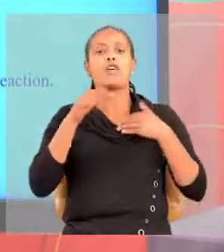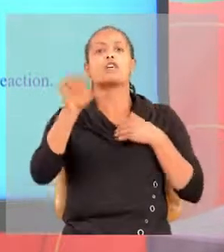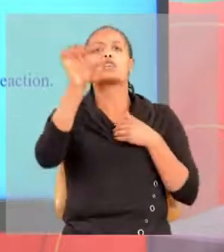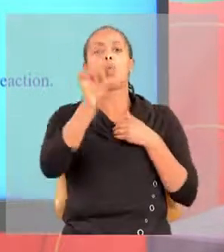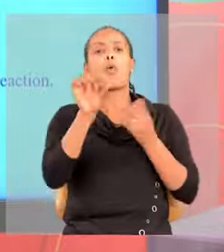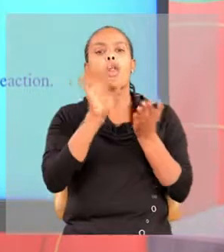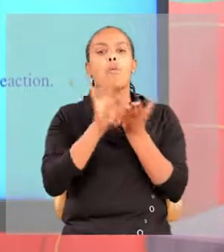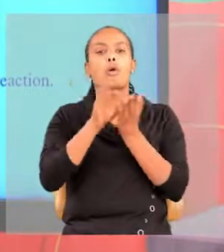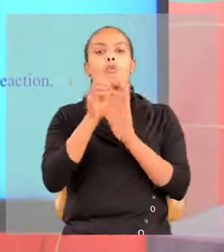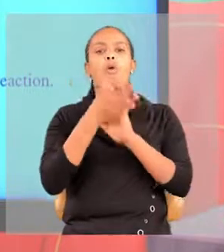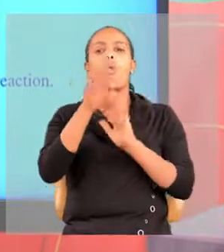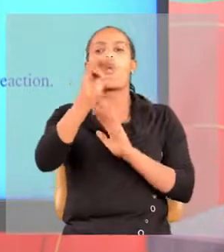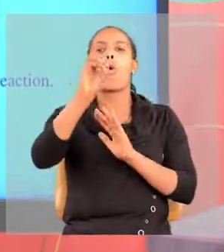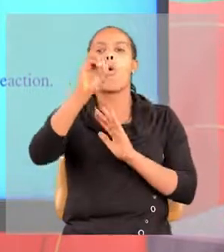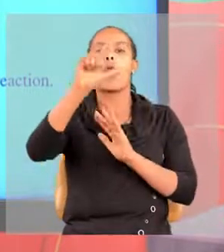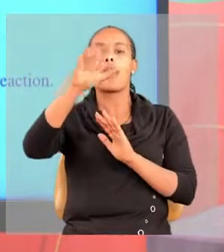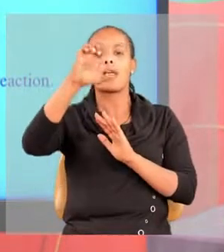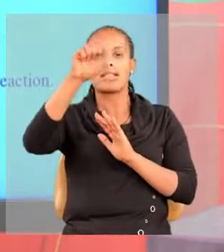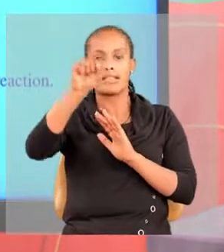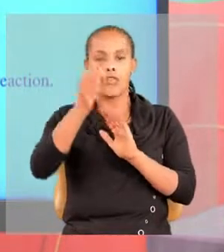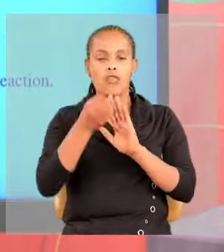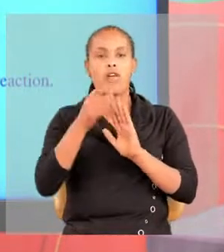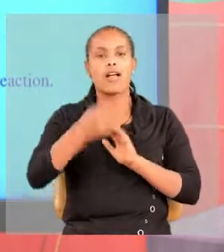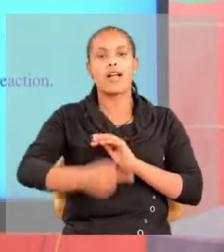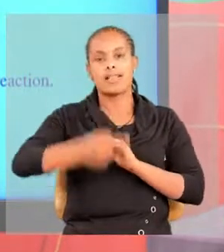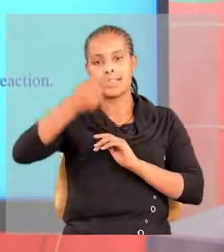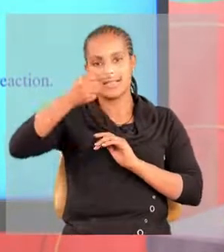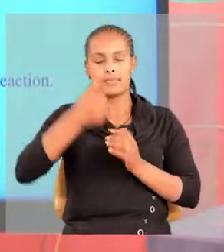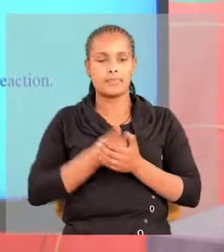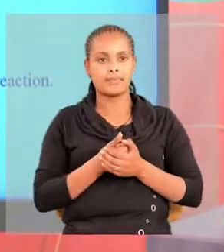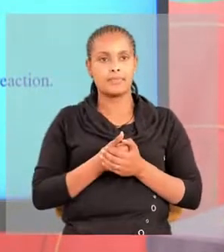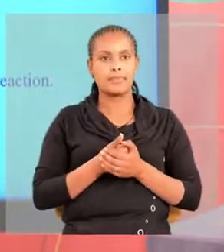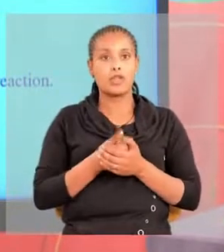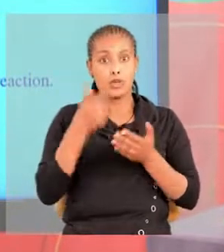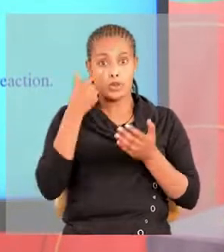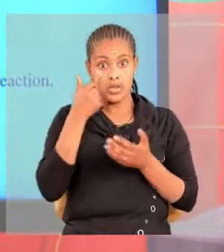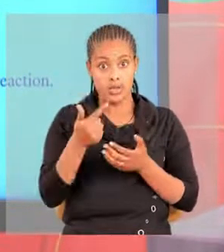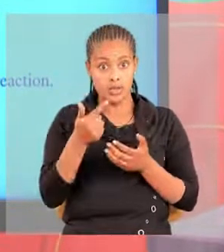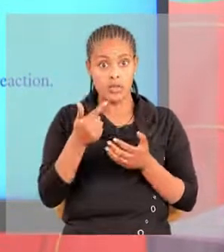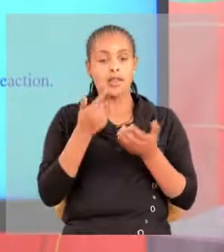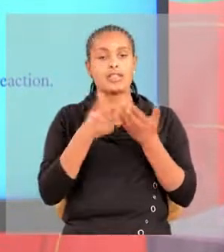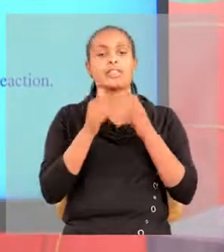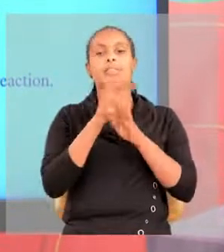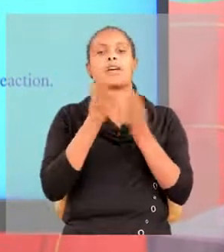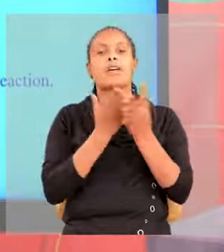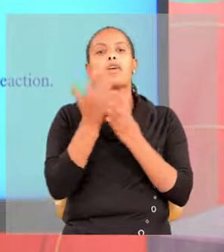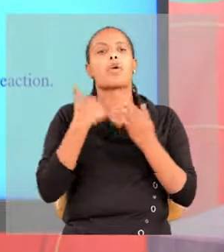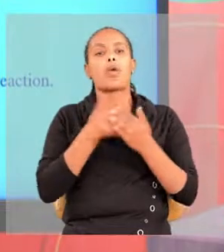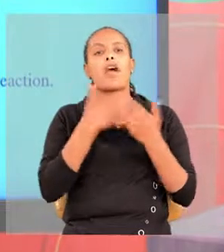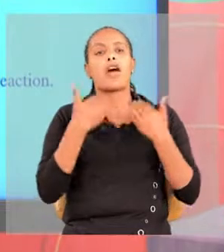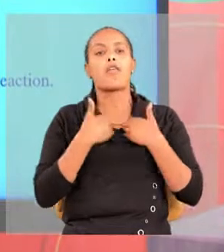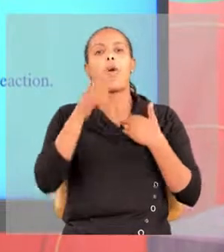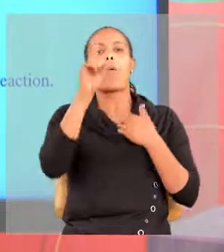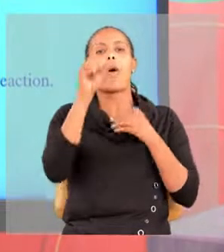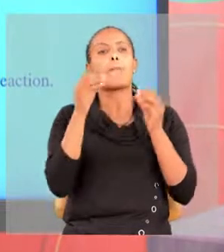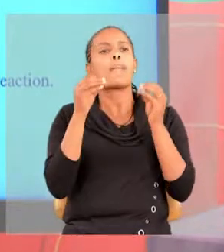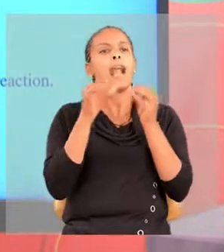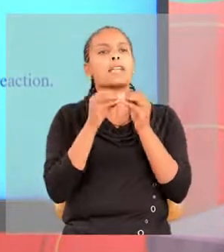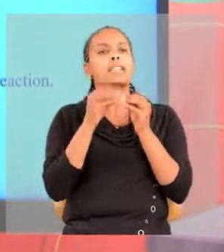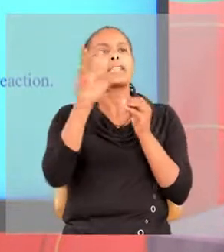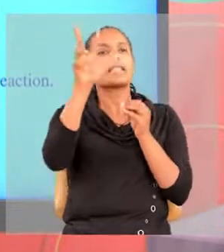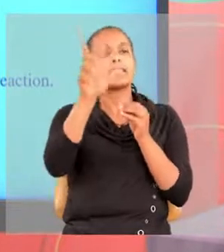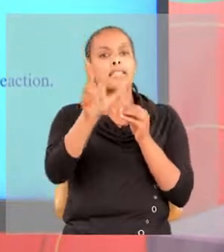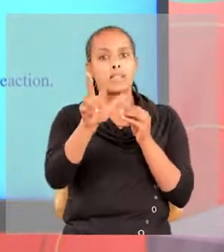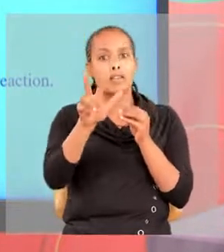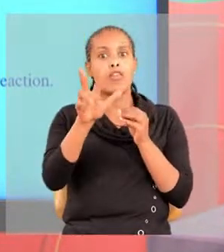number of moles of gases. You see, on this side we have 1 plus 3, 4